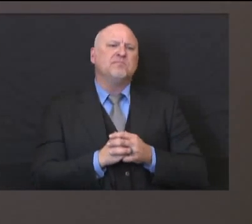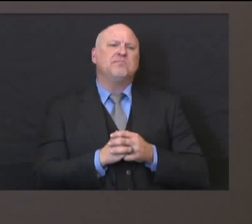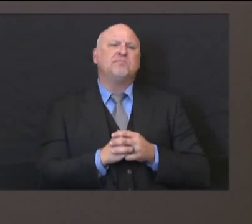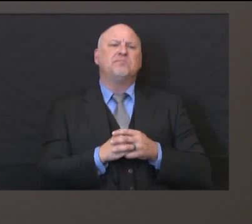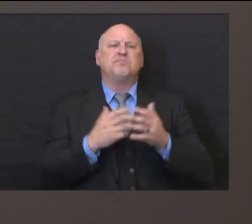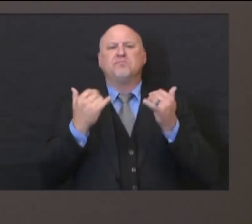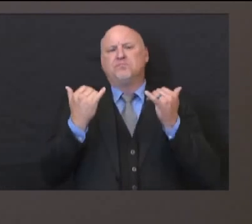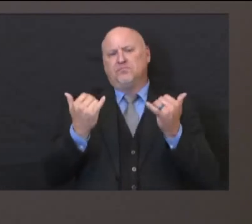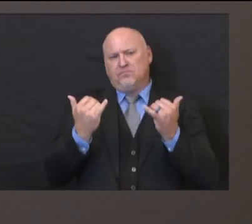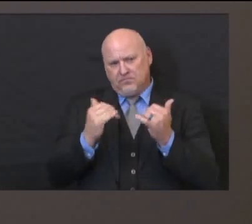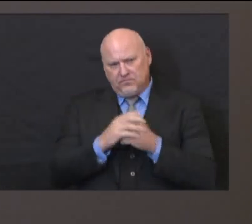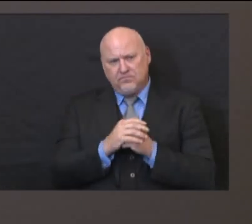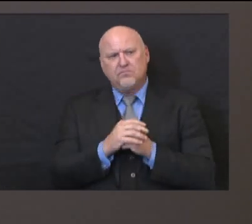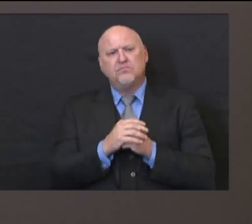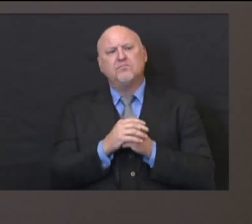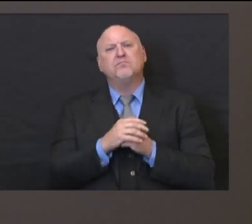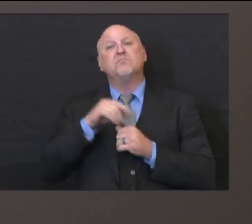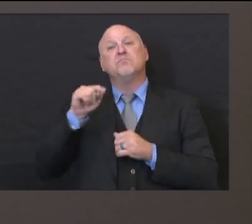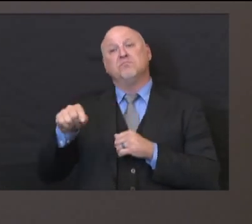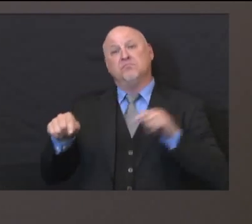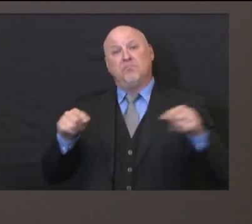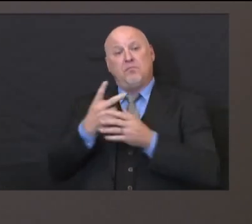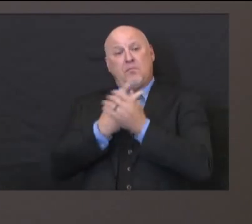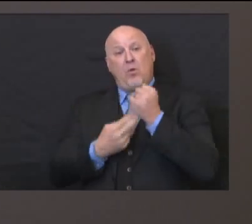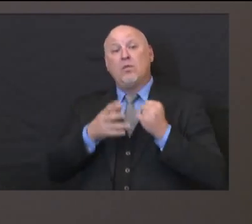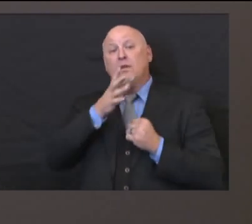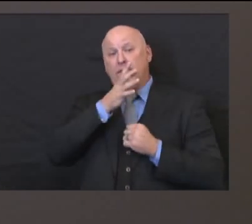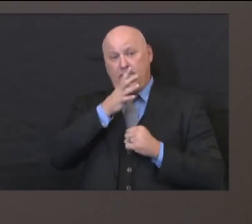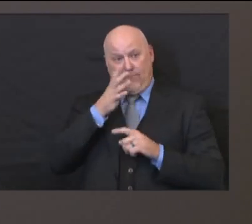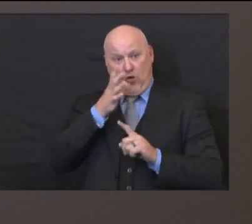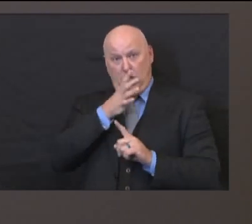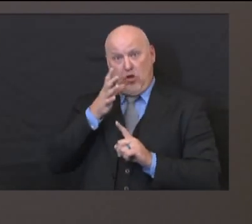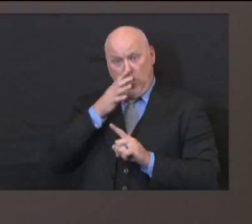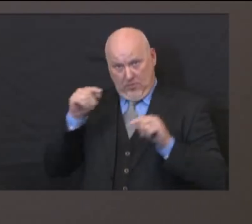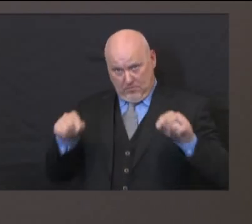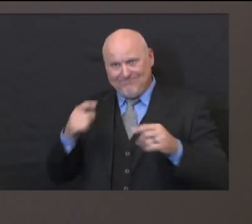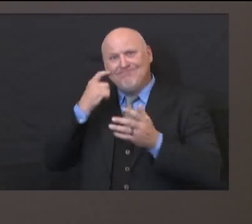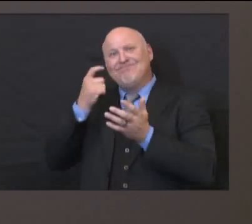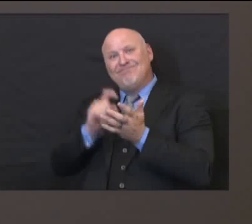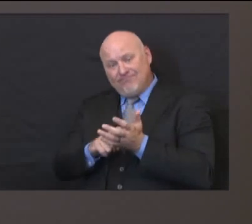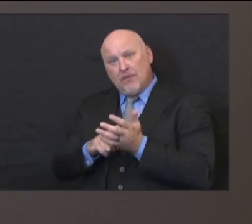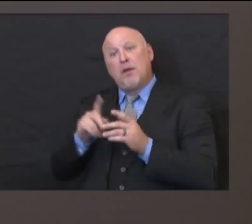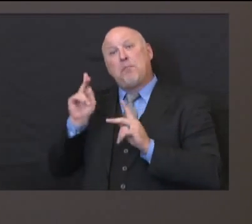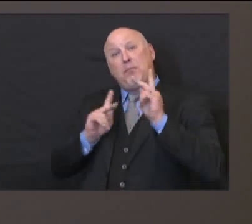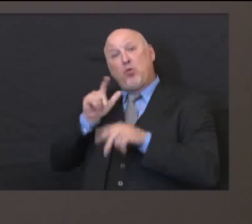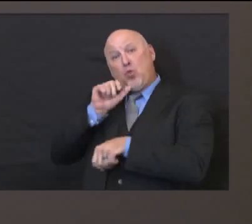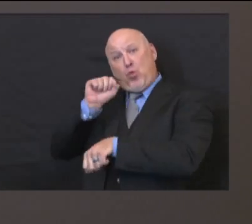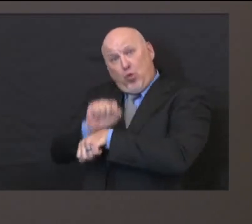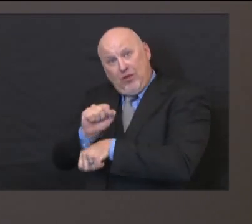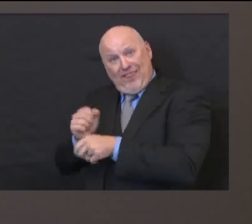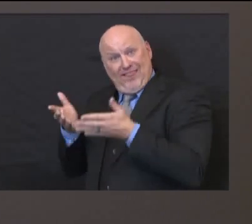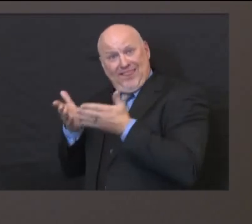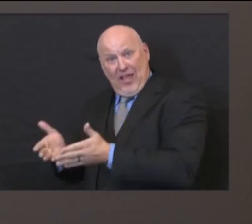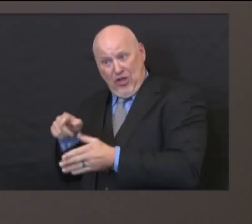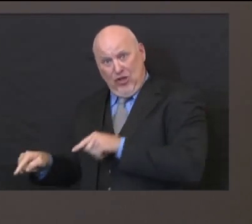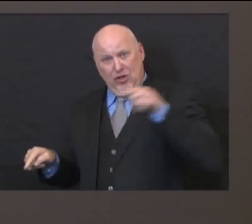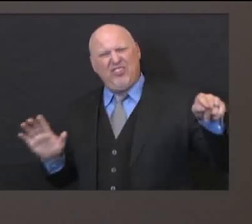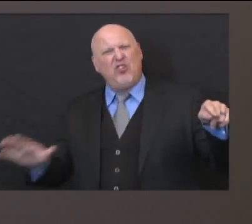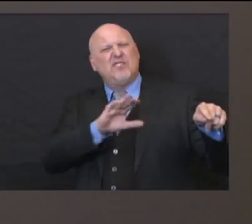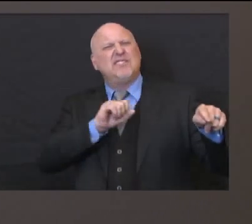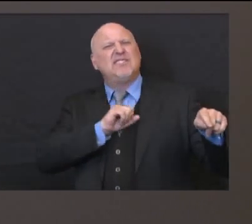positive cases of COVID-19 in members of their staff. However, there currently remains no conclusive evidence